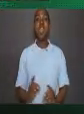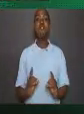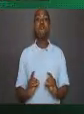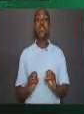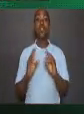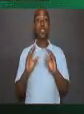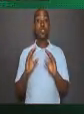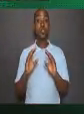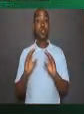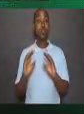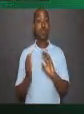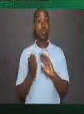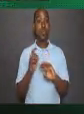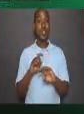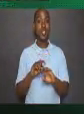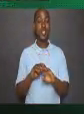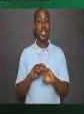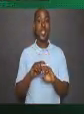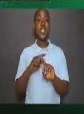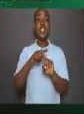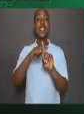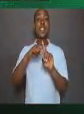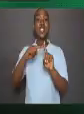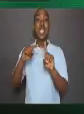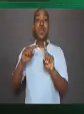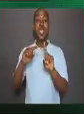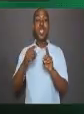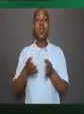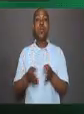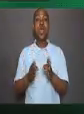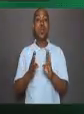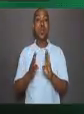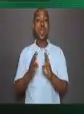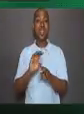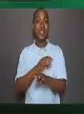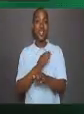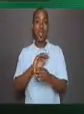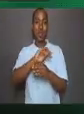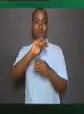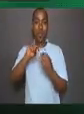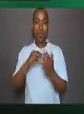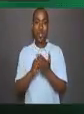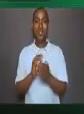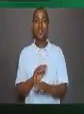Diffusion takes place over the semi-permeable cell membrane.